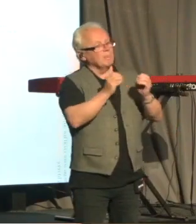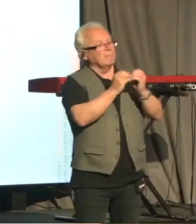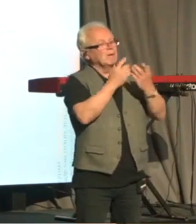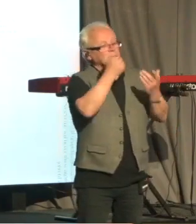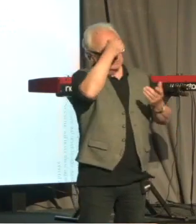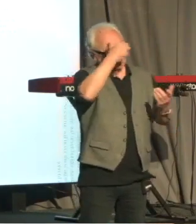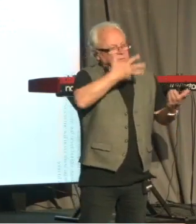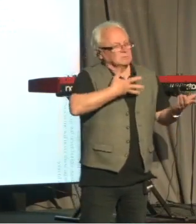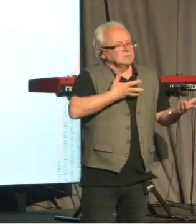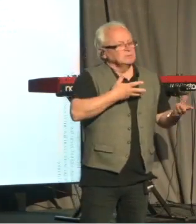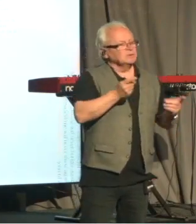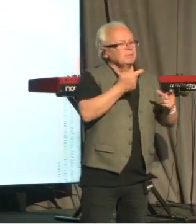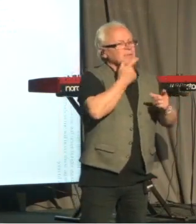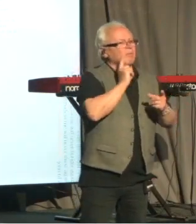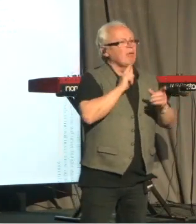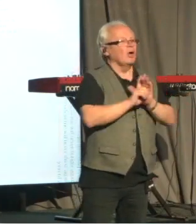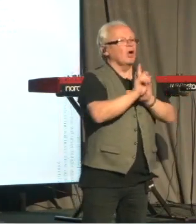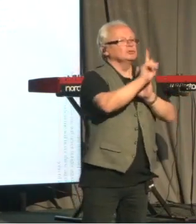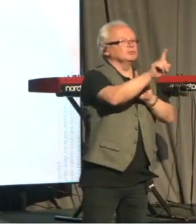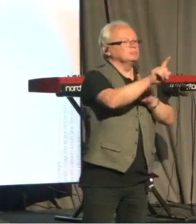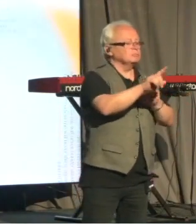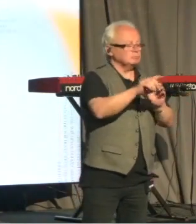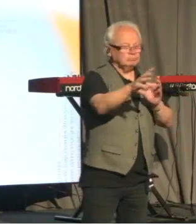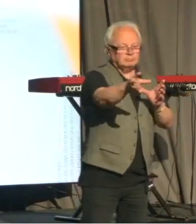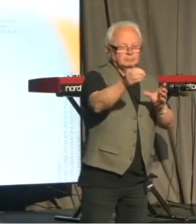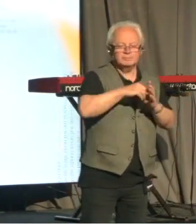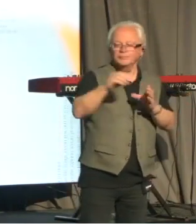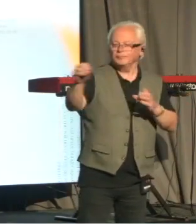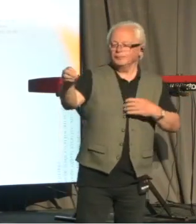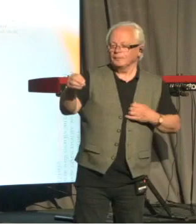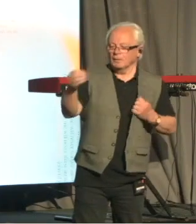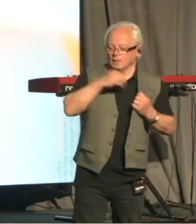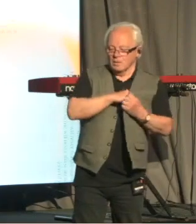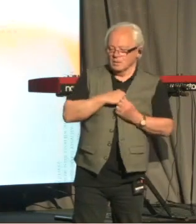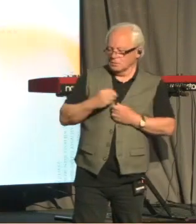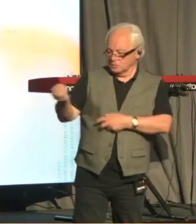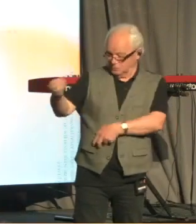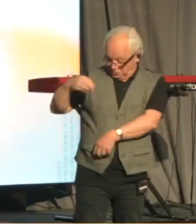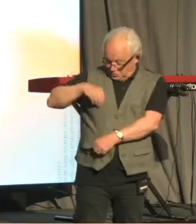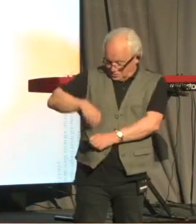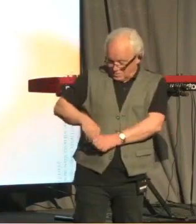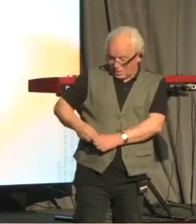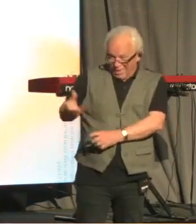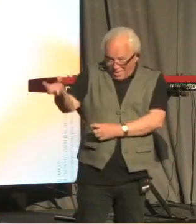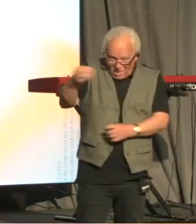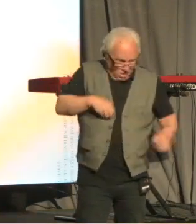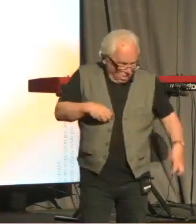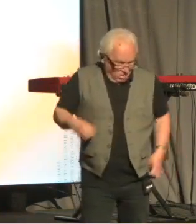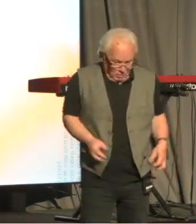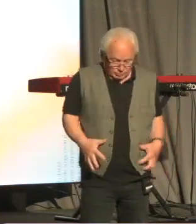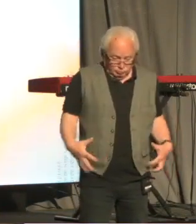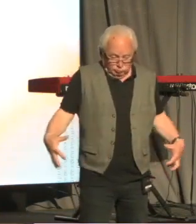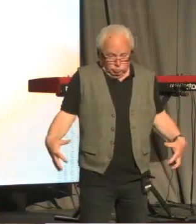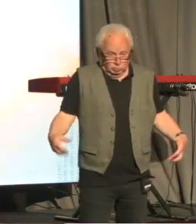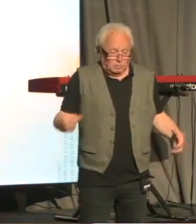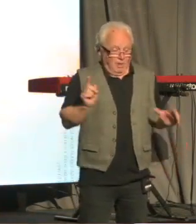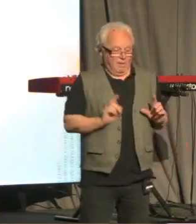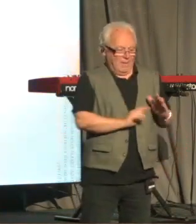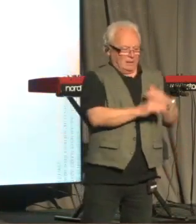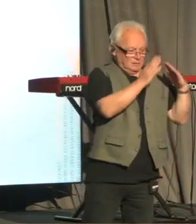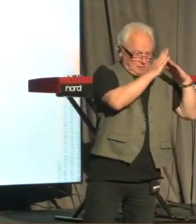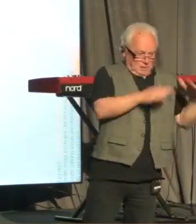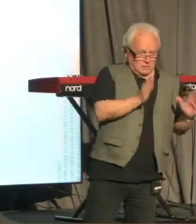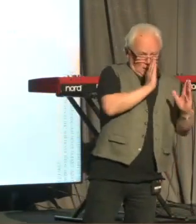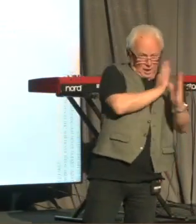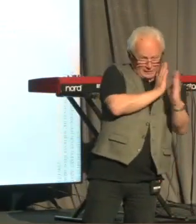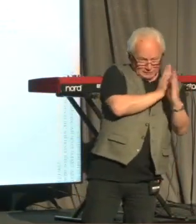them went out and they took more than they needed. And they took it back to their tents and they started